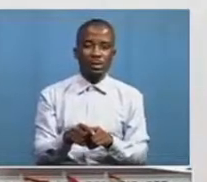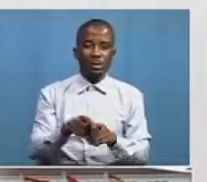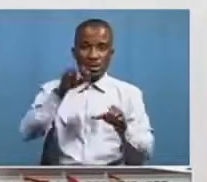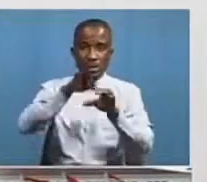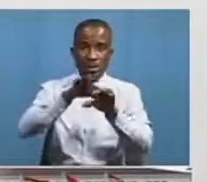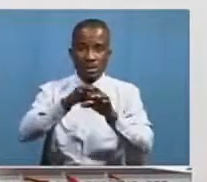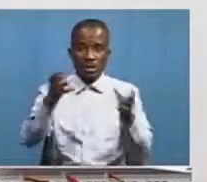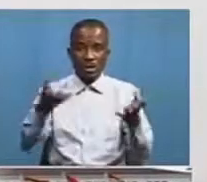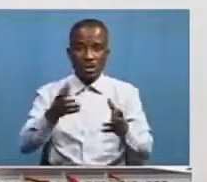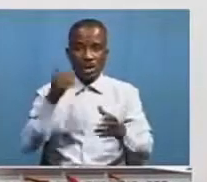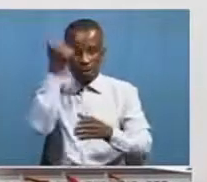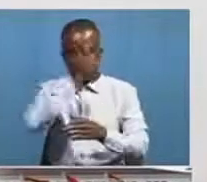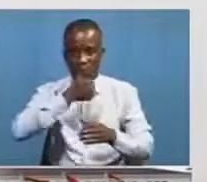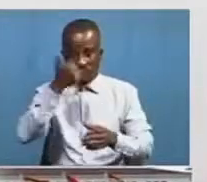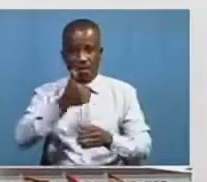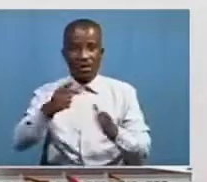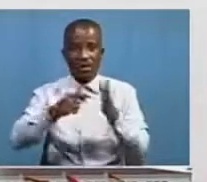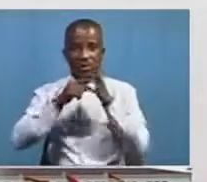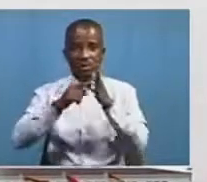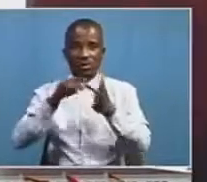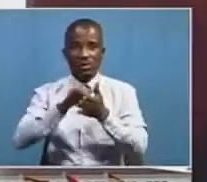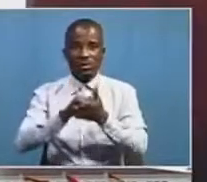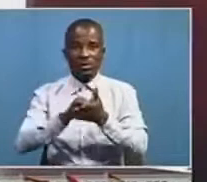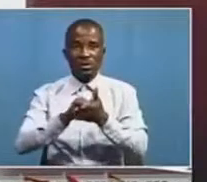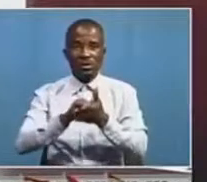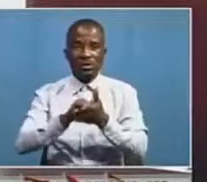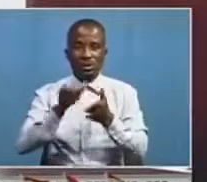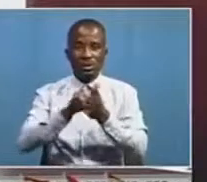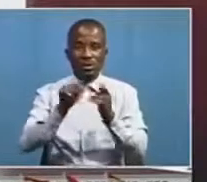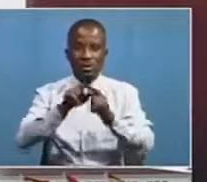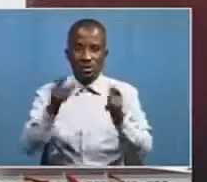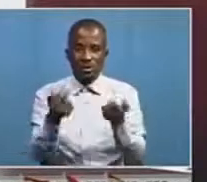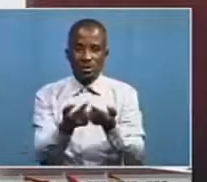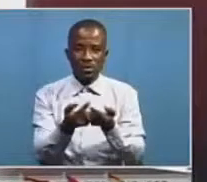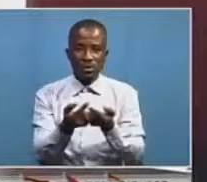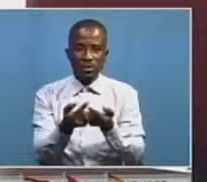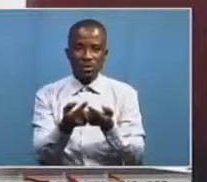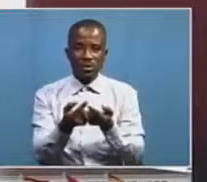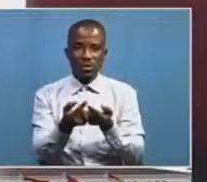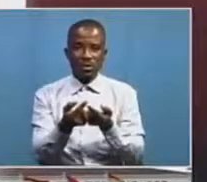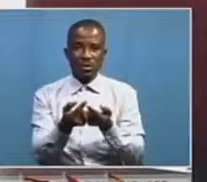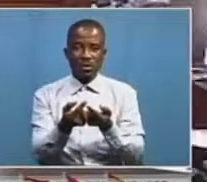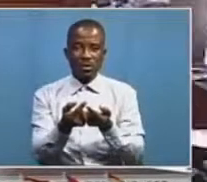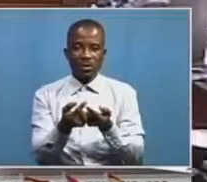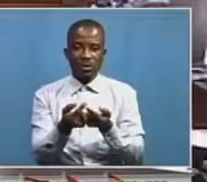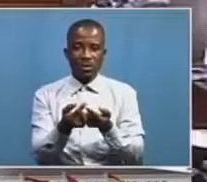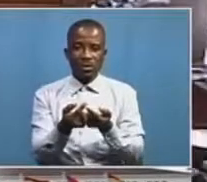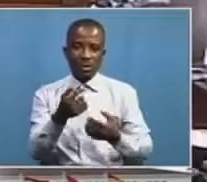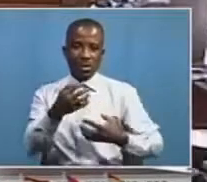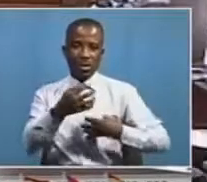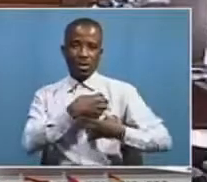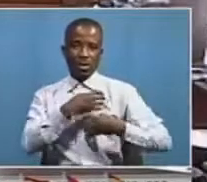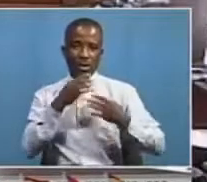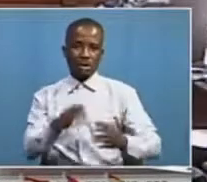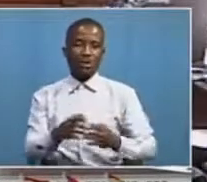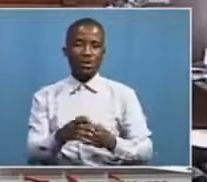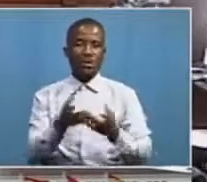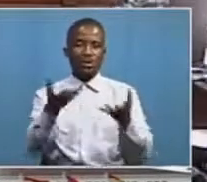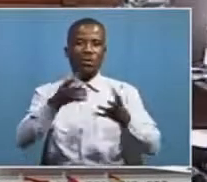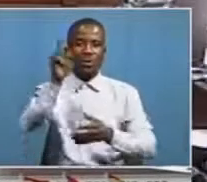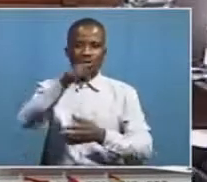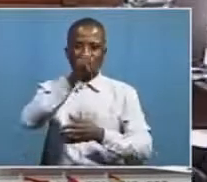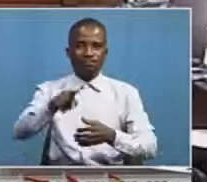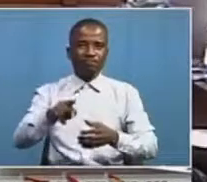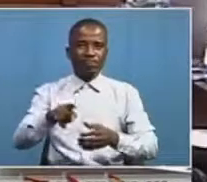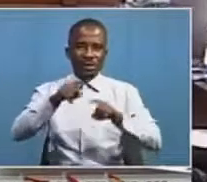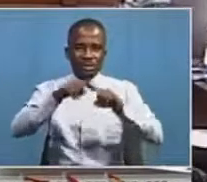law jurisdictions give credence to the notion that in such cases where a petitioner seeks to annul an election or a declaration pertaining to an